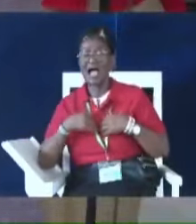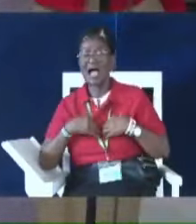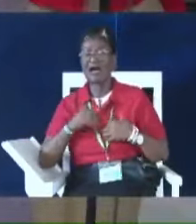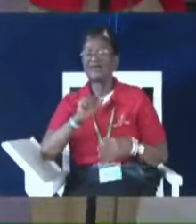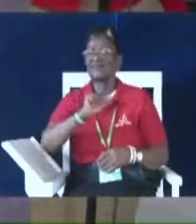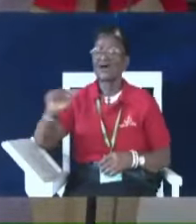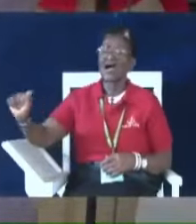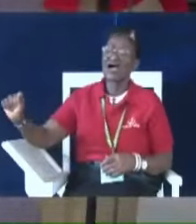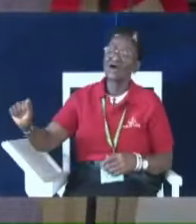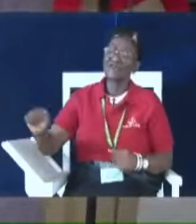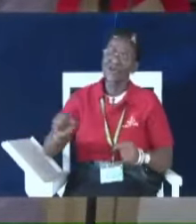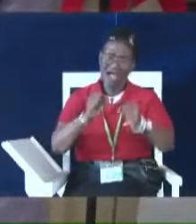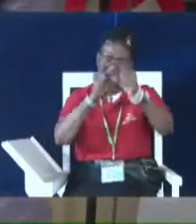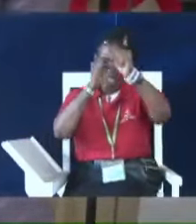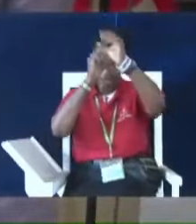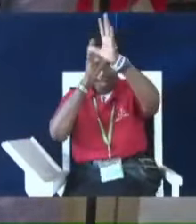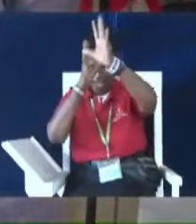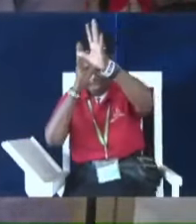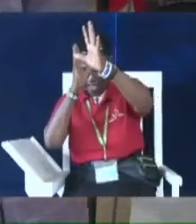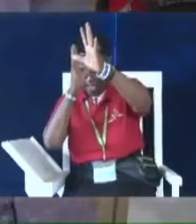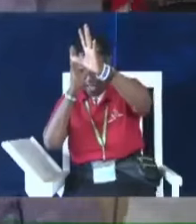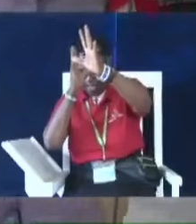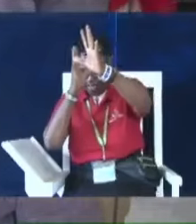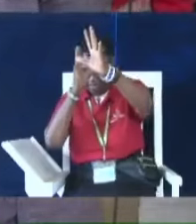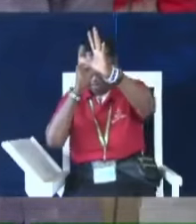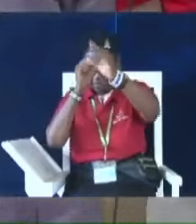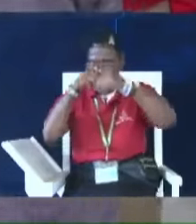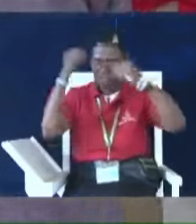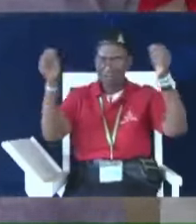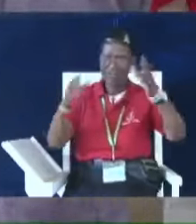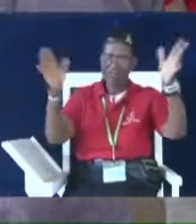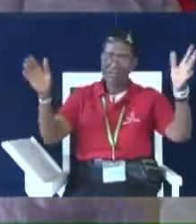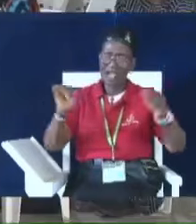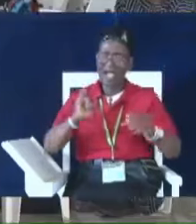Lords. I have a Father,